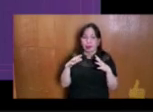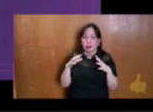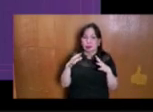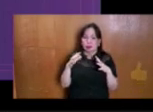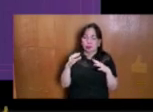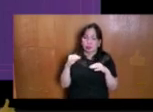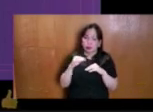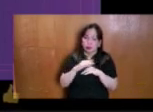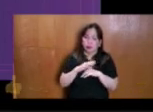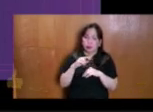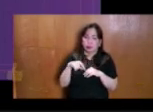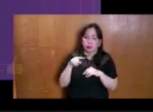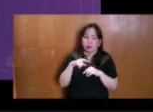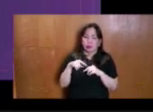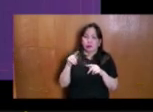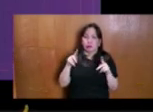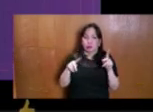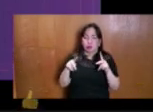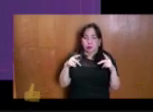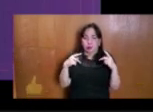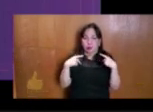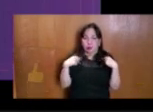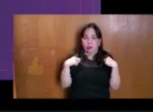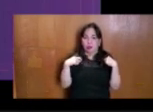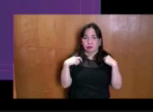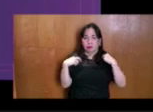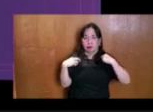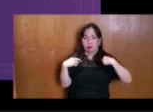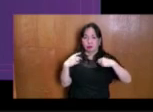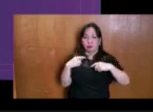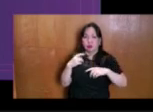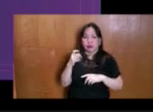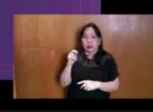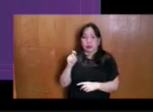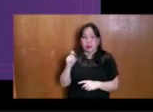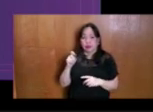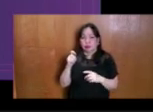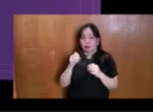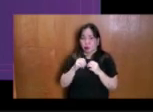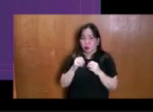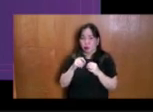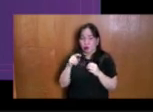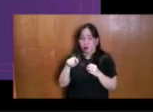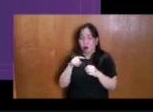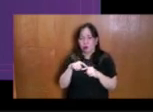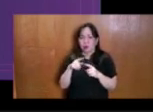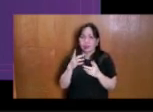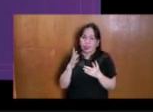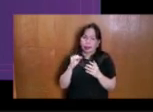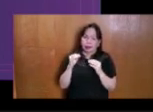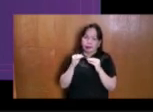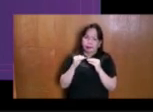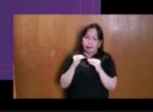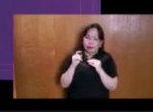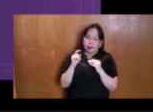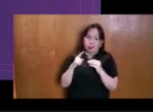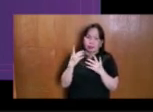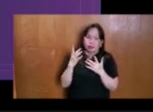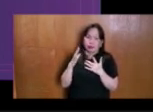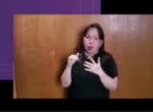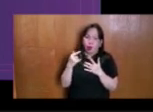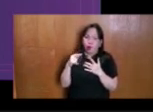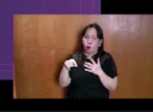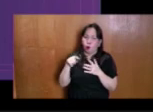behalf of people, you don't need much humans anyway. And fairness is even a moving target